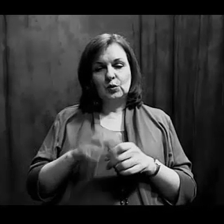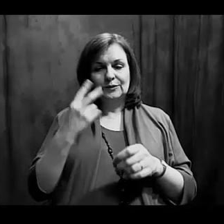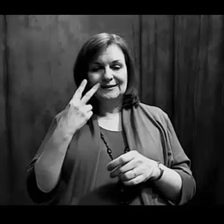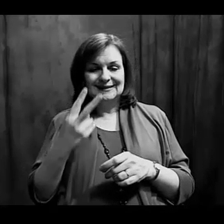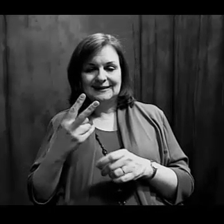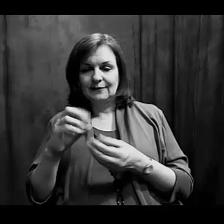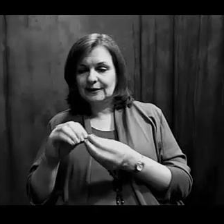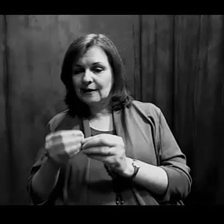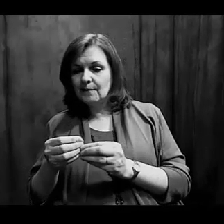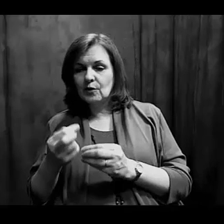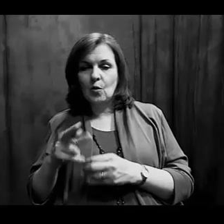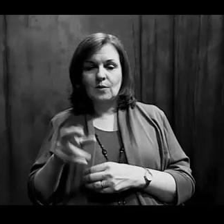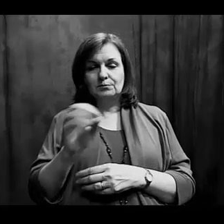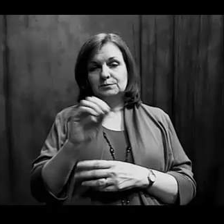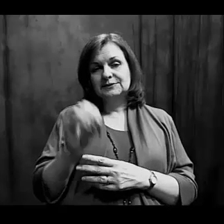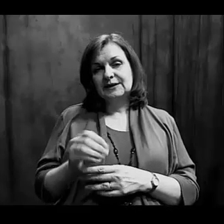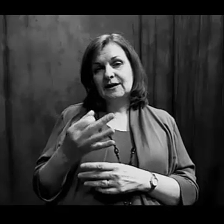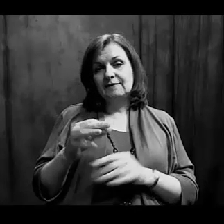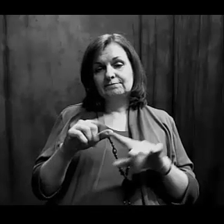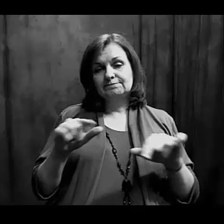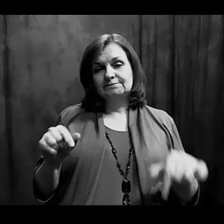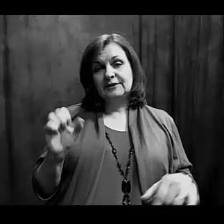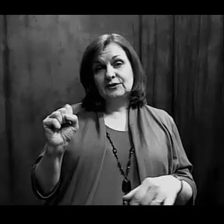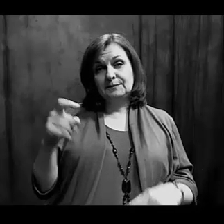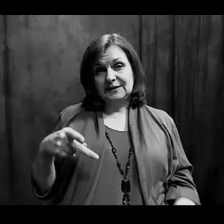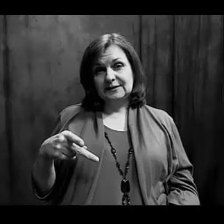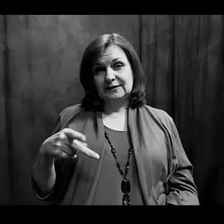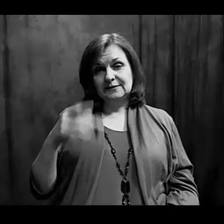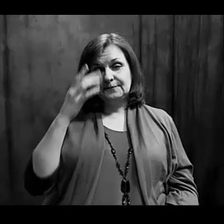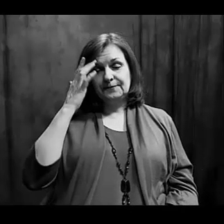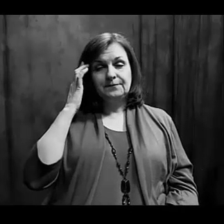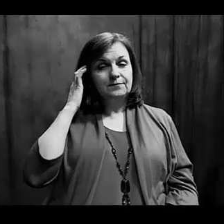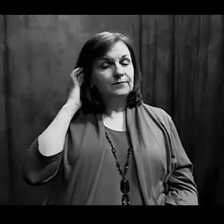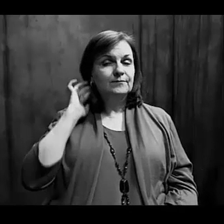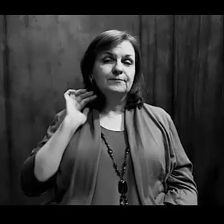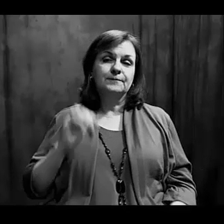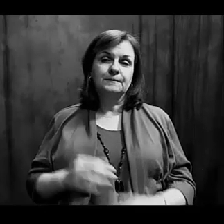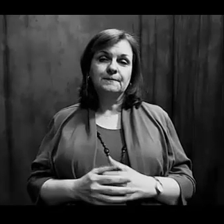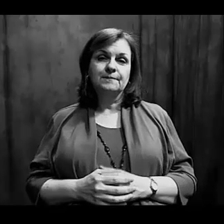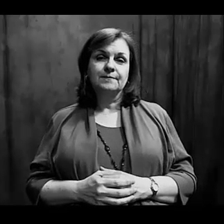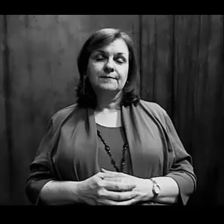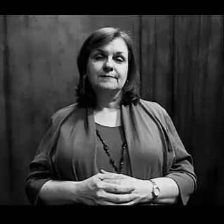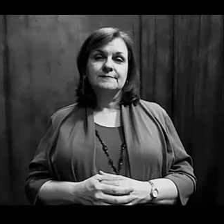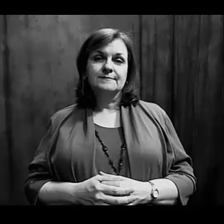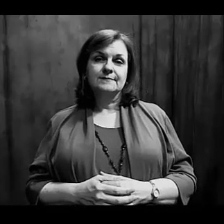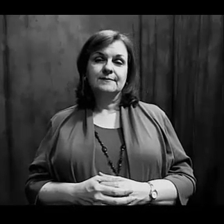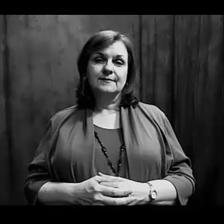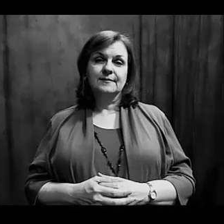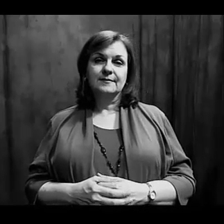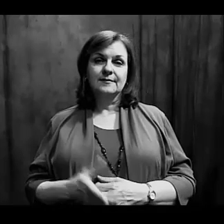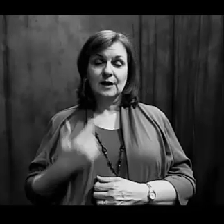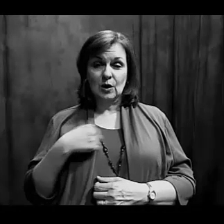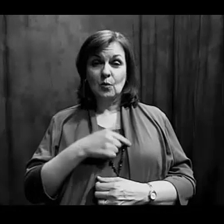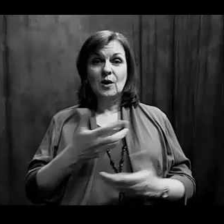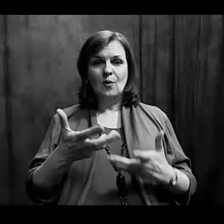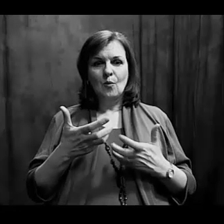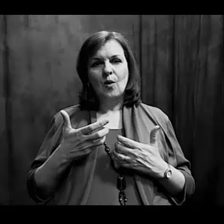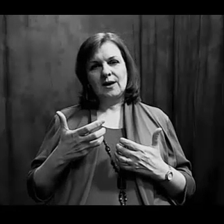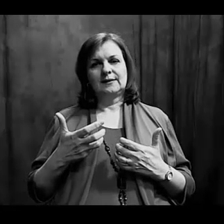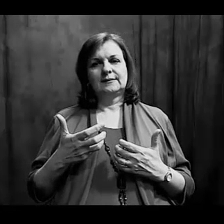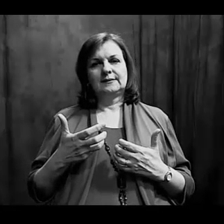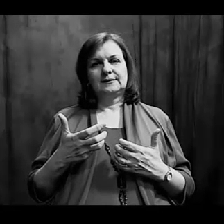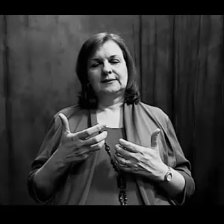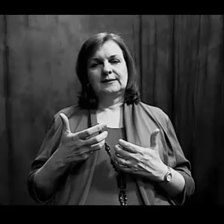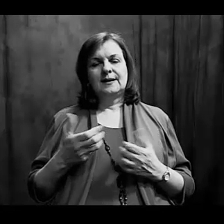in a given area. So you can look at as number or percent of different species in these areas. And what we typically